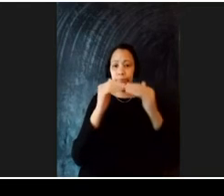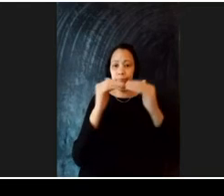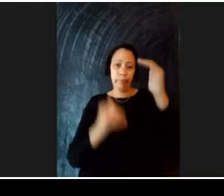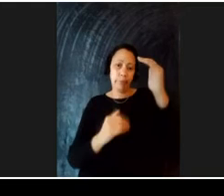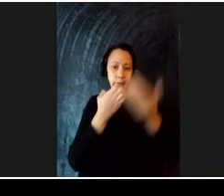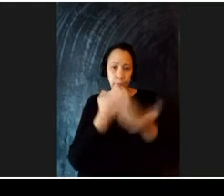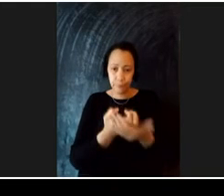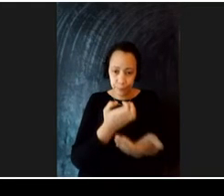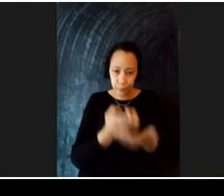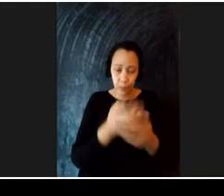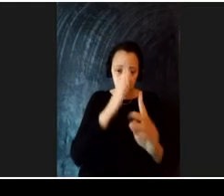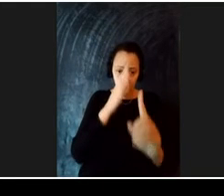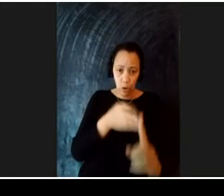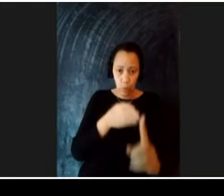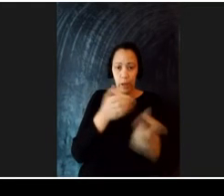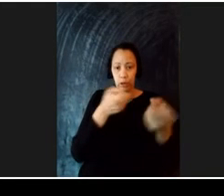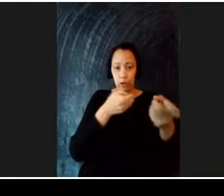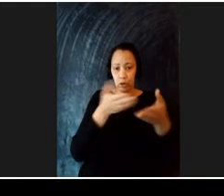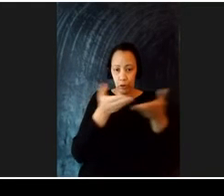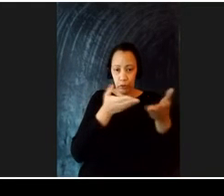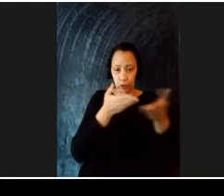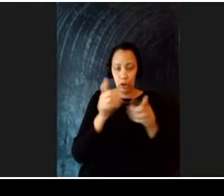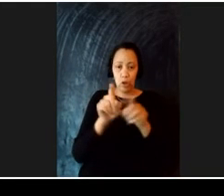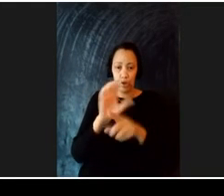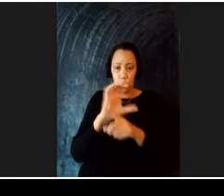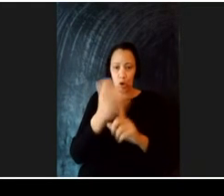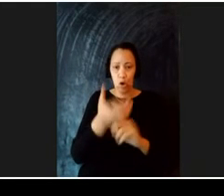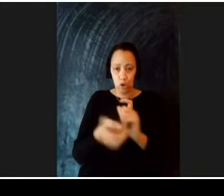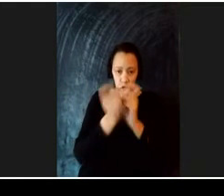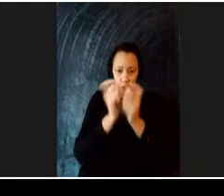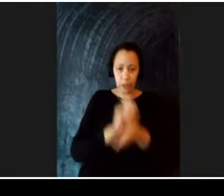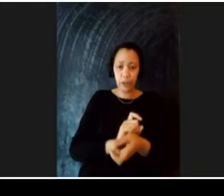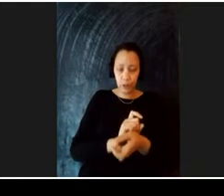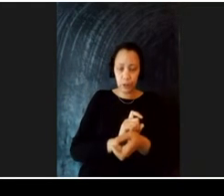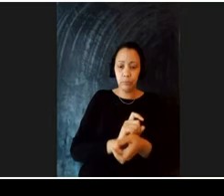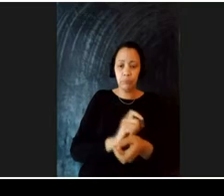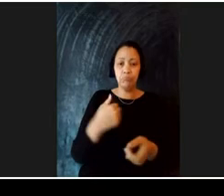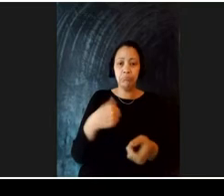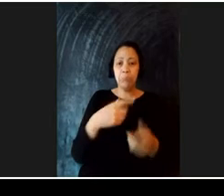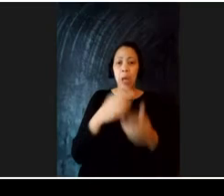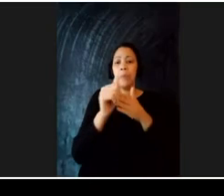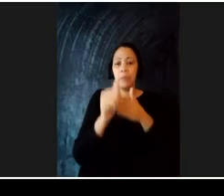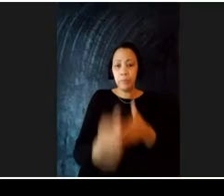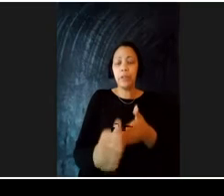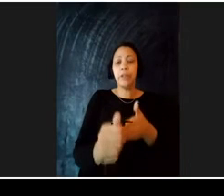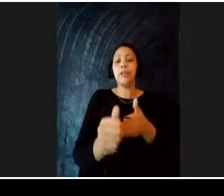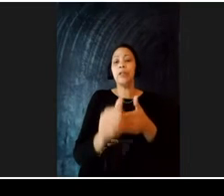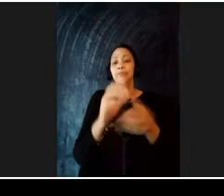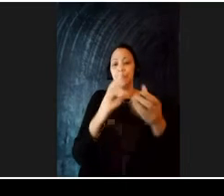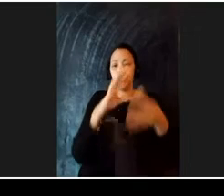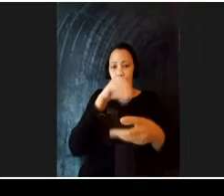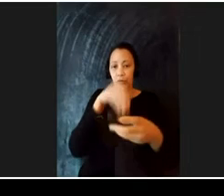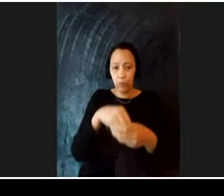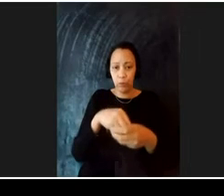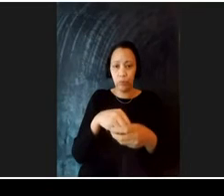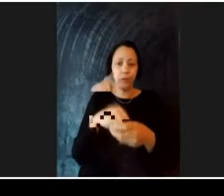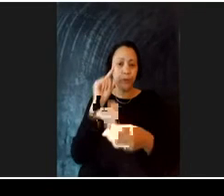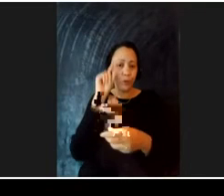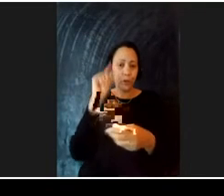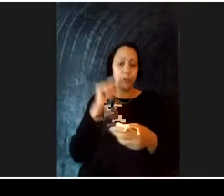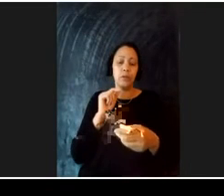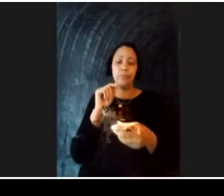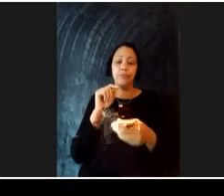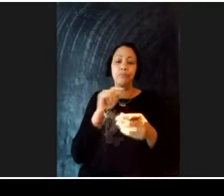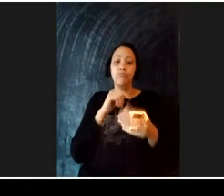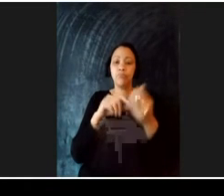awareness about the ways gender based violence has impacted young people of color during covid during this pandemic gge